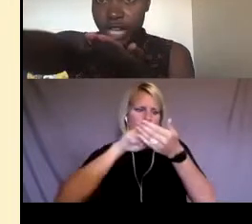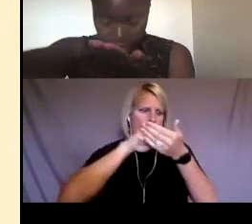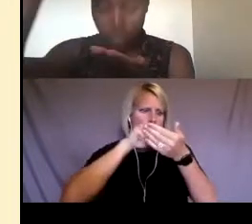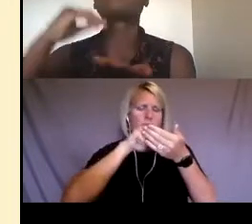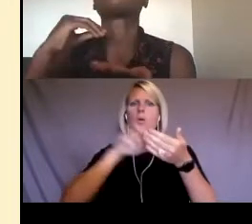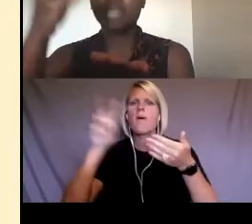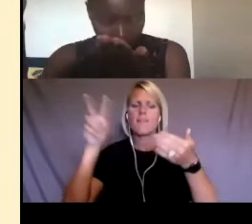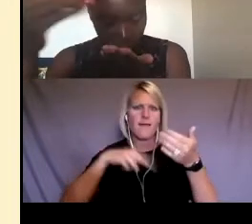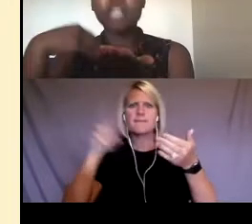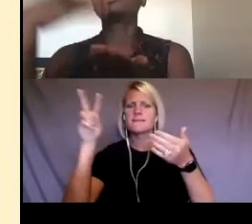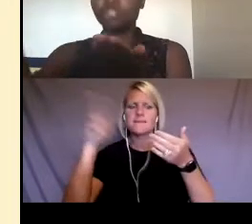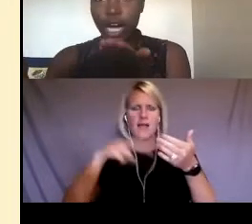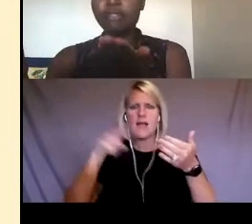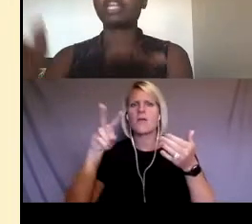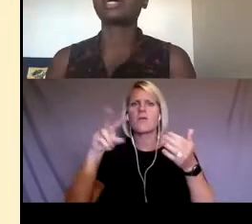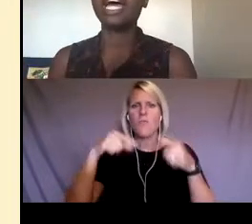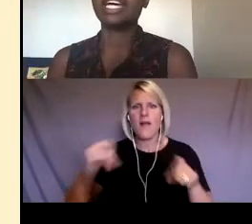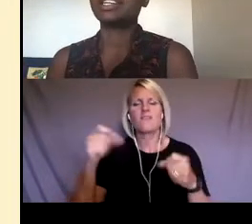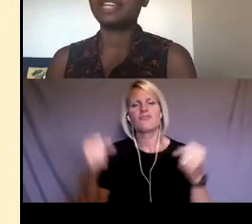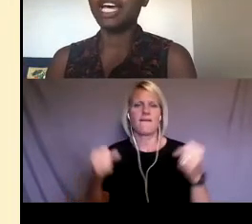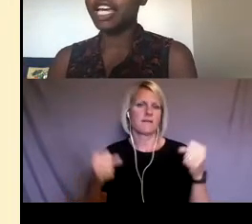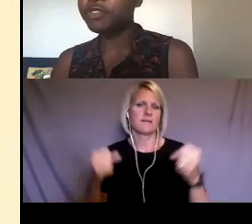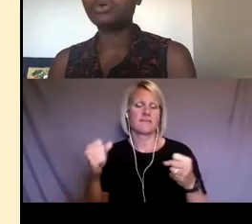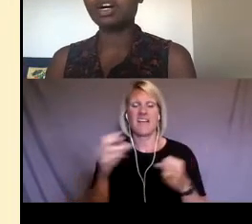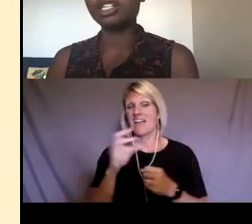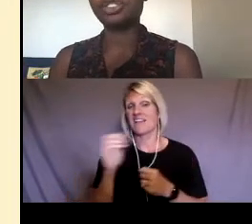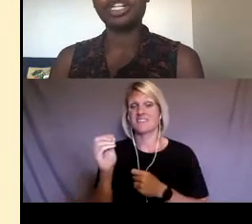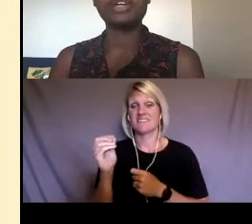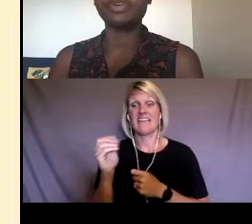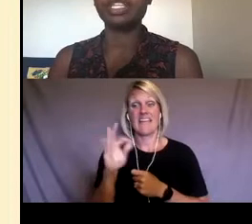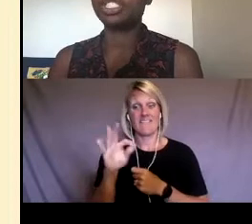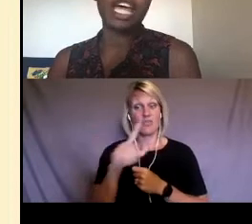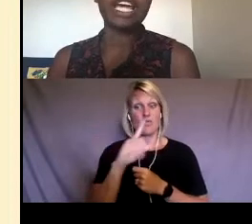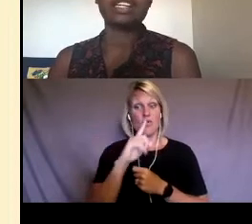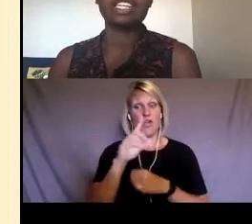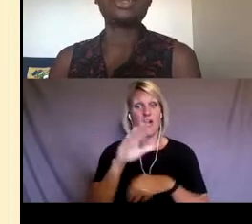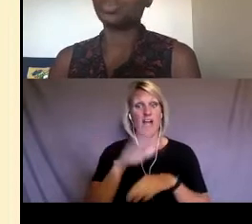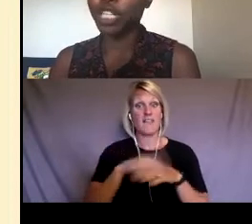down as they're driving. And if you are on the street with